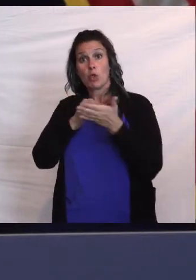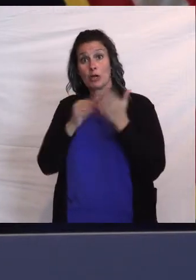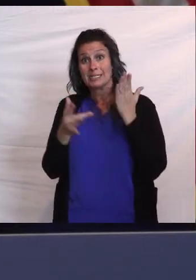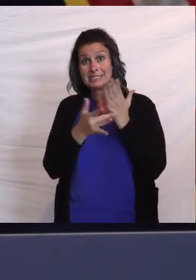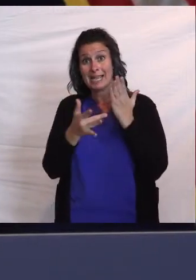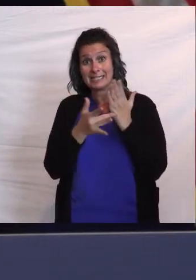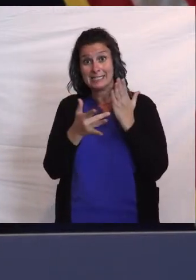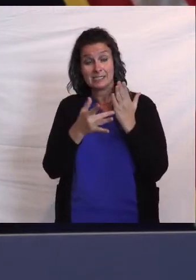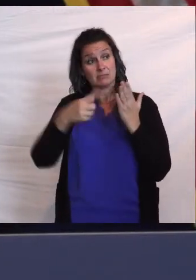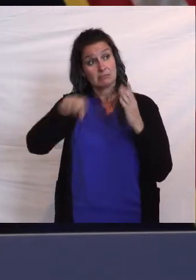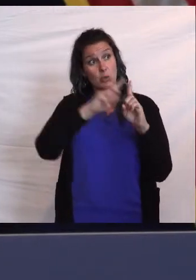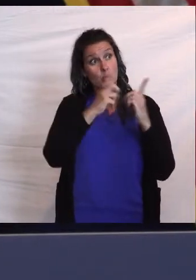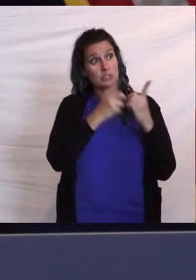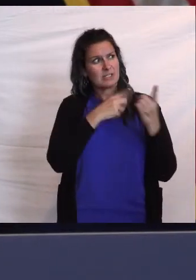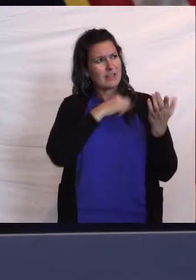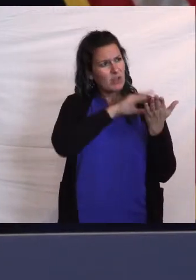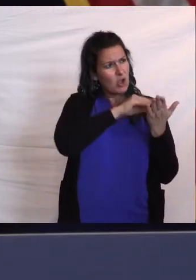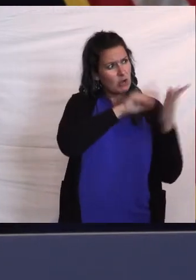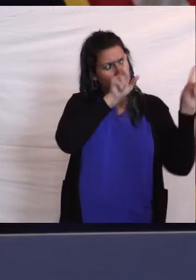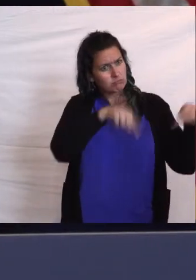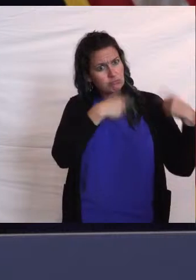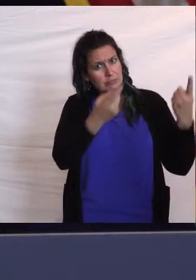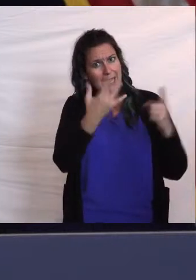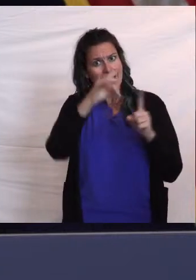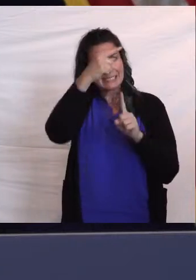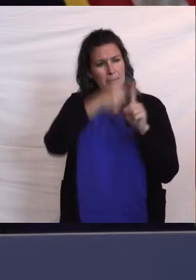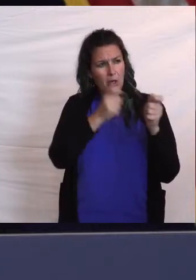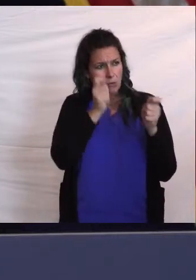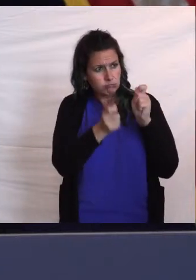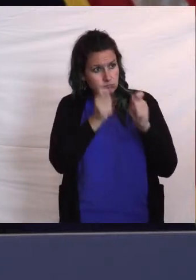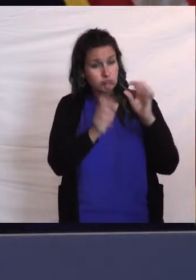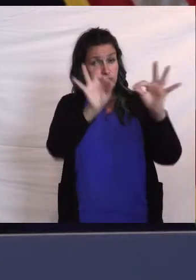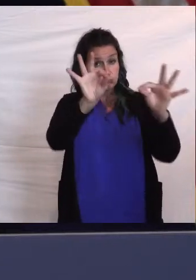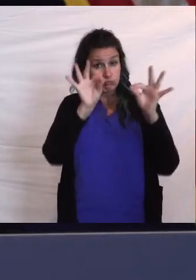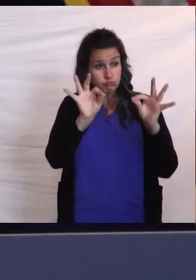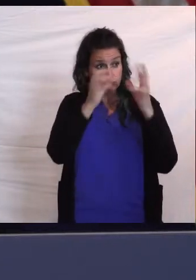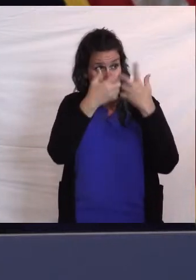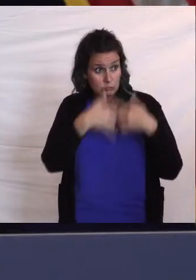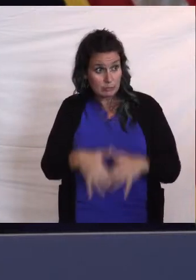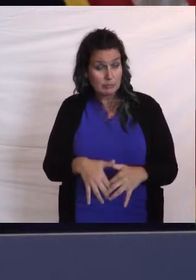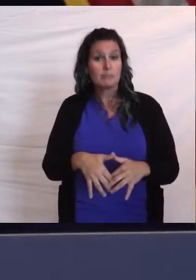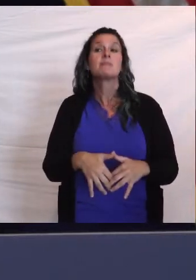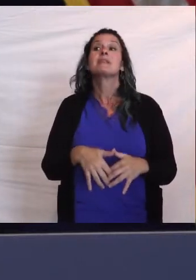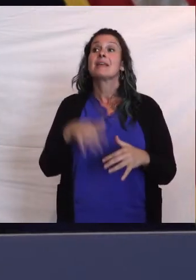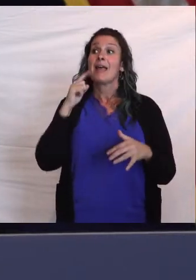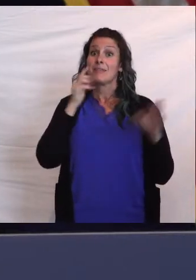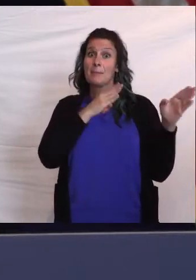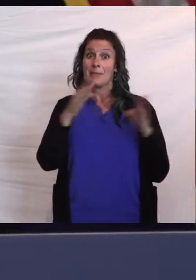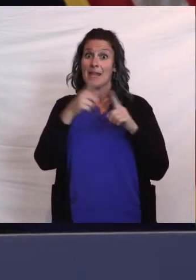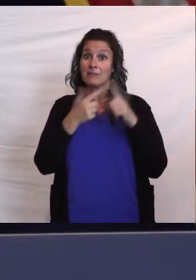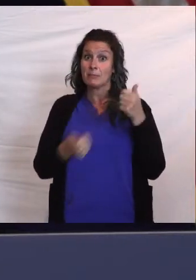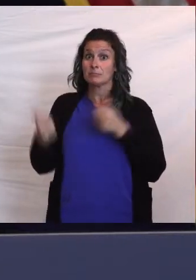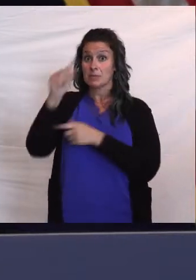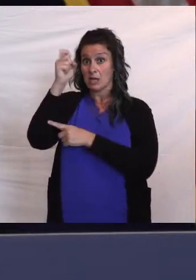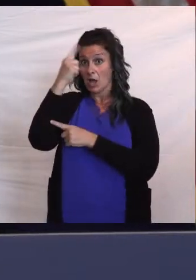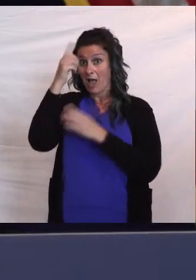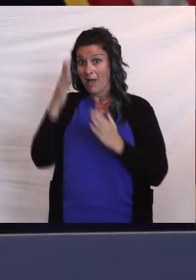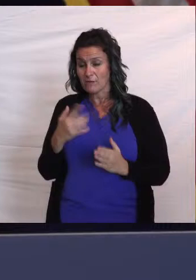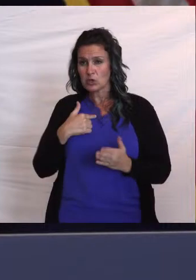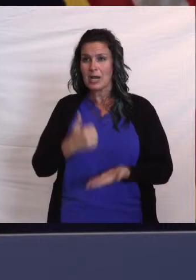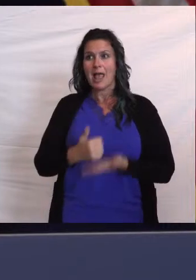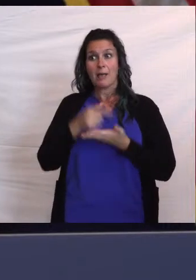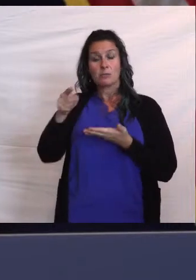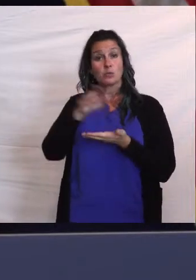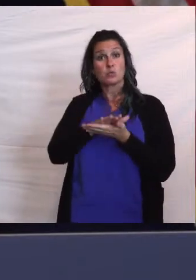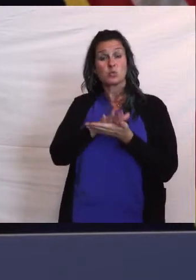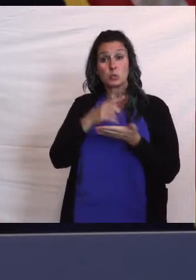techniques districts have refined in the last 18 months, and the planning this administration has put in place have enabled these